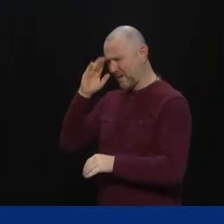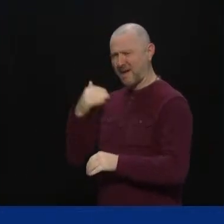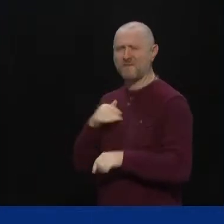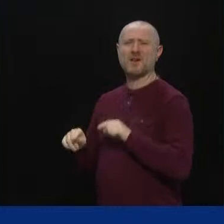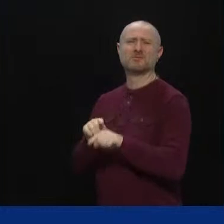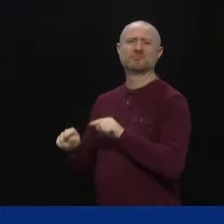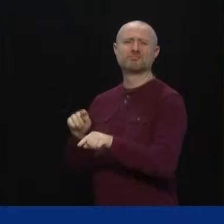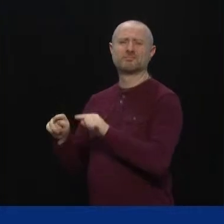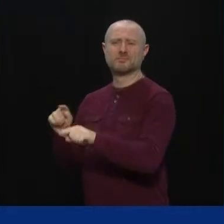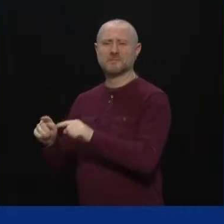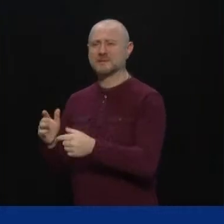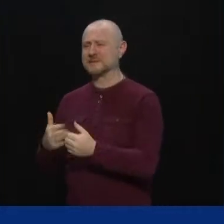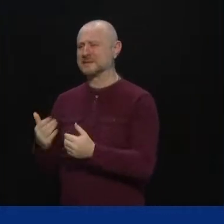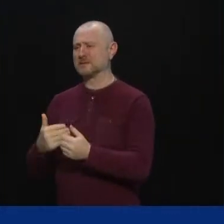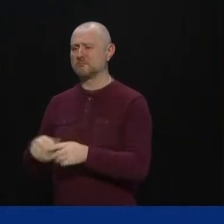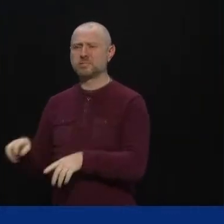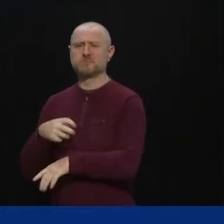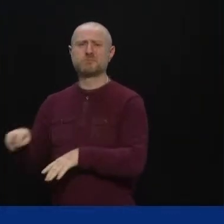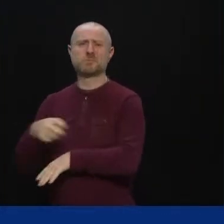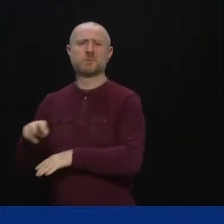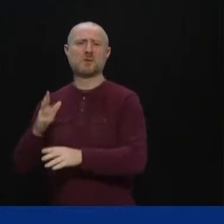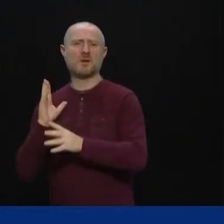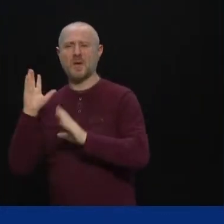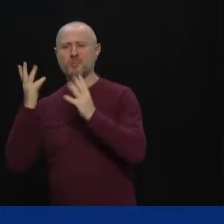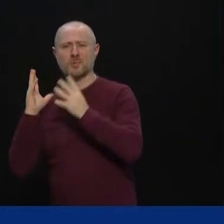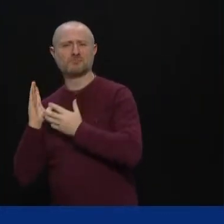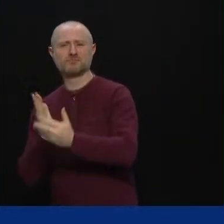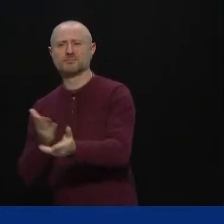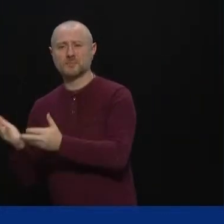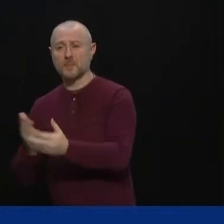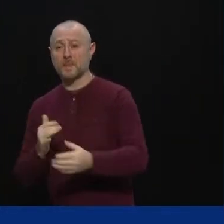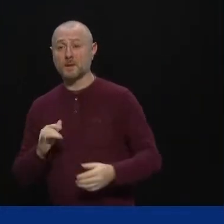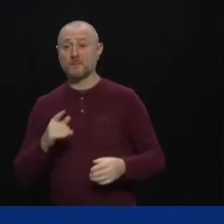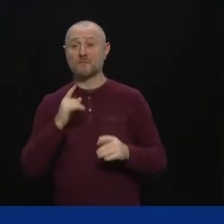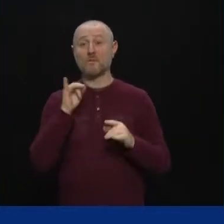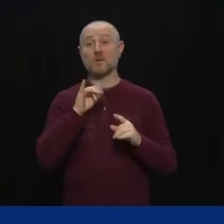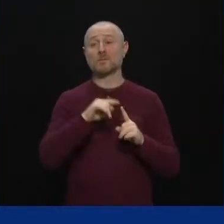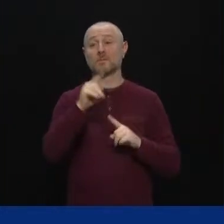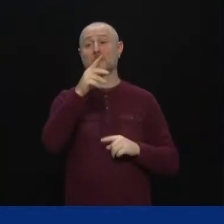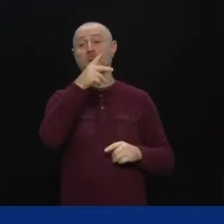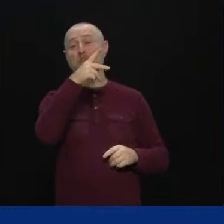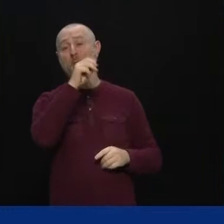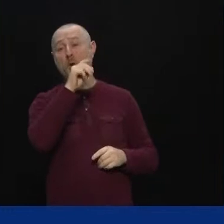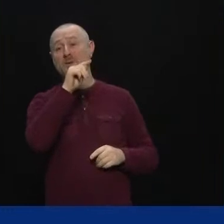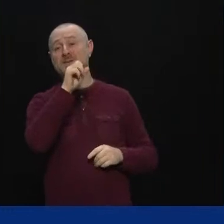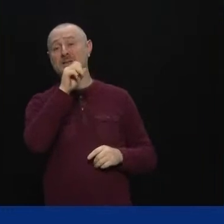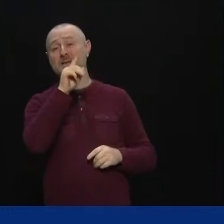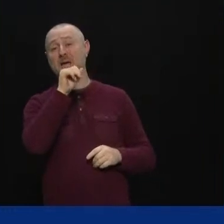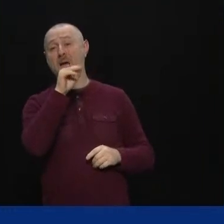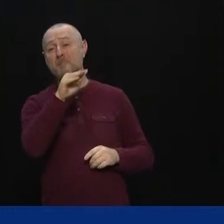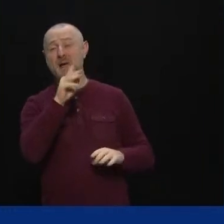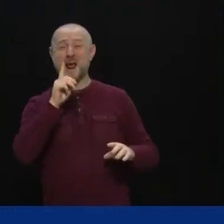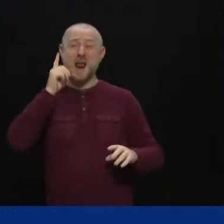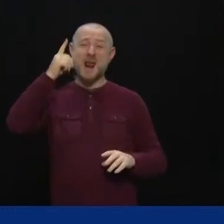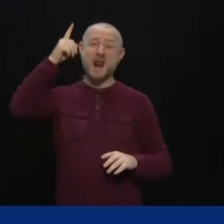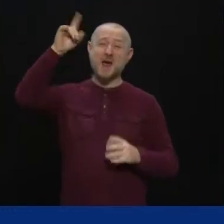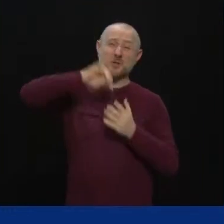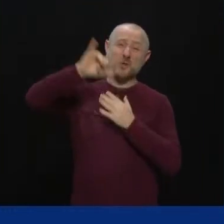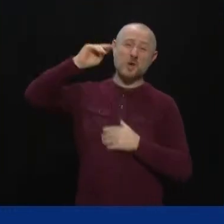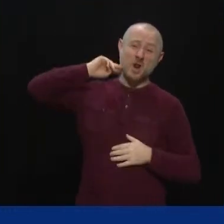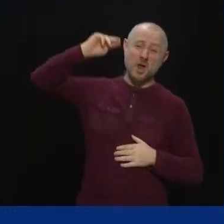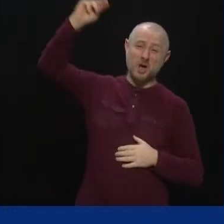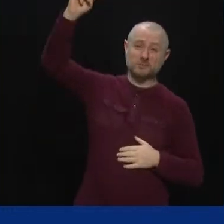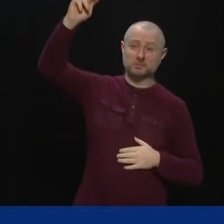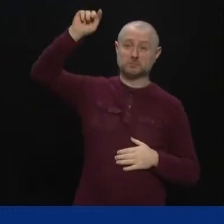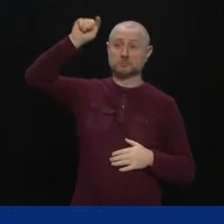complicated. I'm up in Potsdam a couple weeks ago, and they said, we can't get people transferred to other hospitals because all